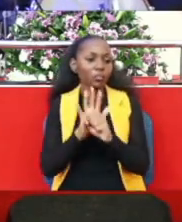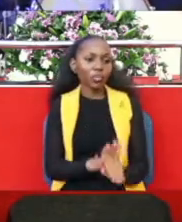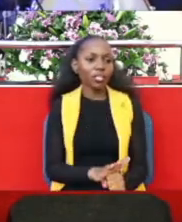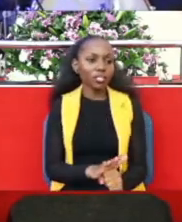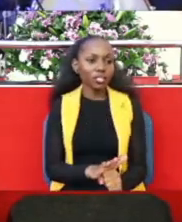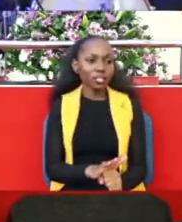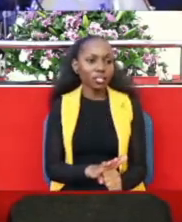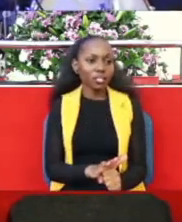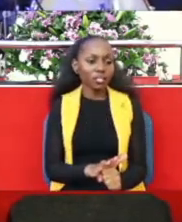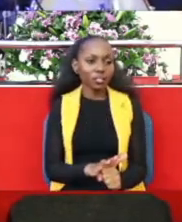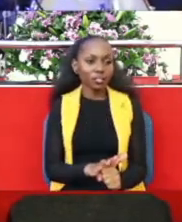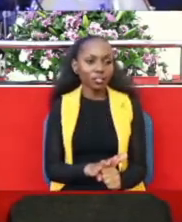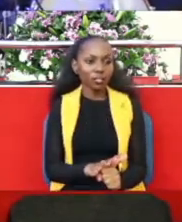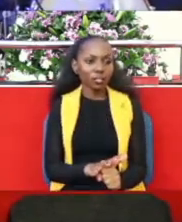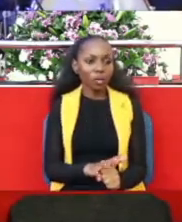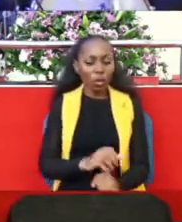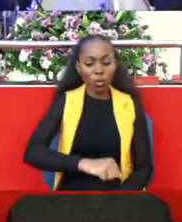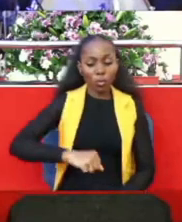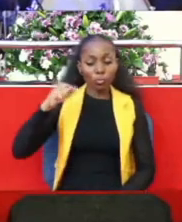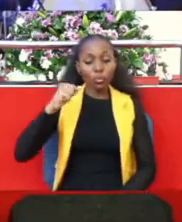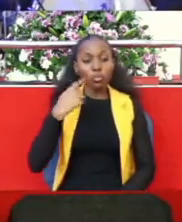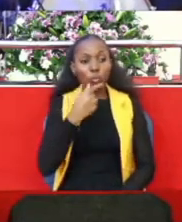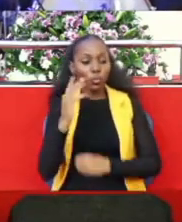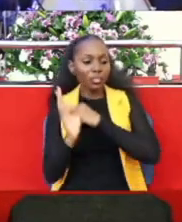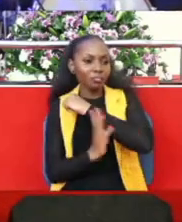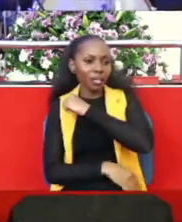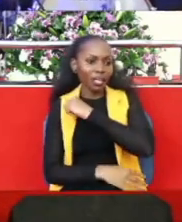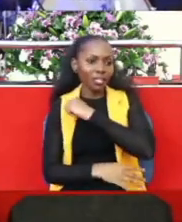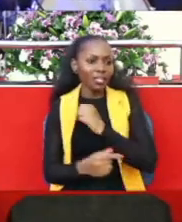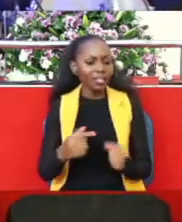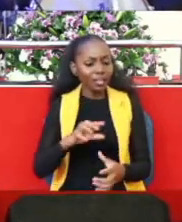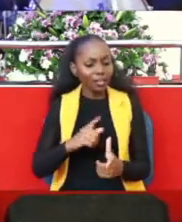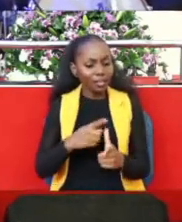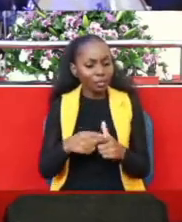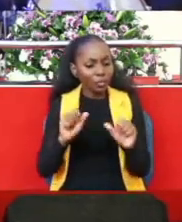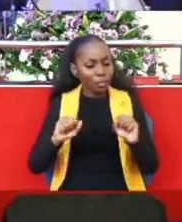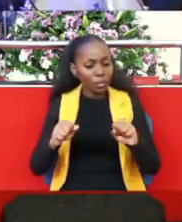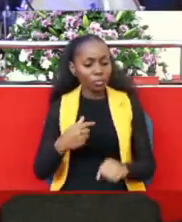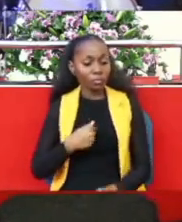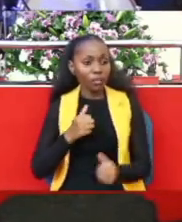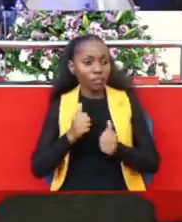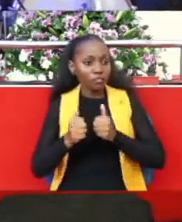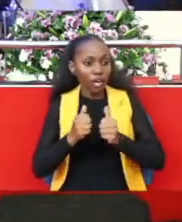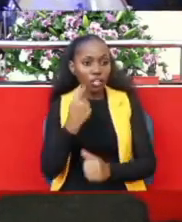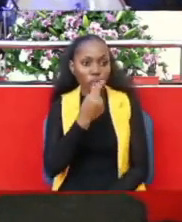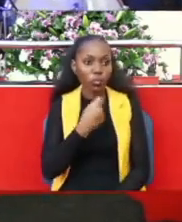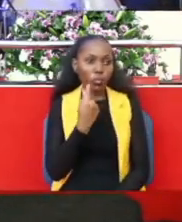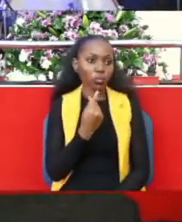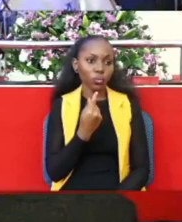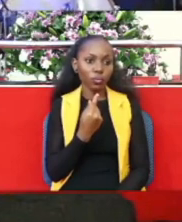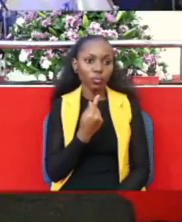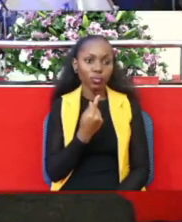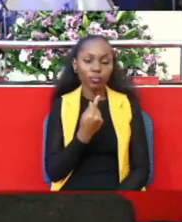my workmate or my boss that I'm fighting with, then who is this that I'm fighting with? Basi kama si mume wangu, kama si mke wangu, kama si mwenzangu